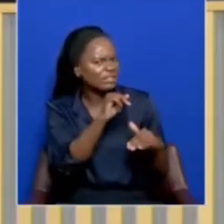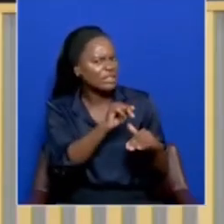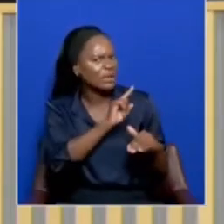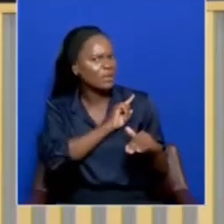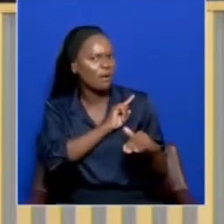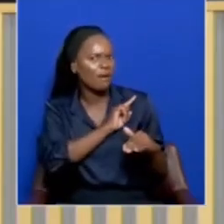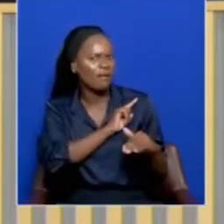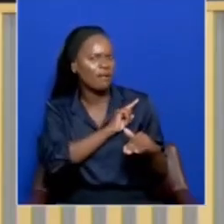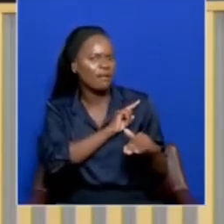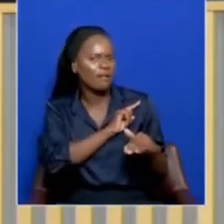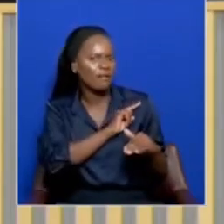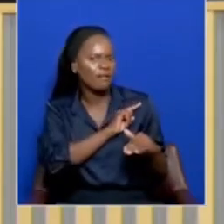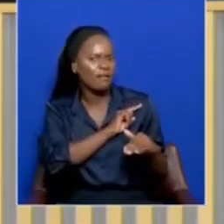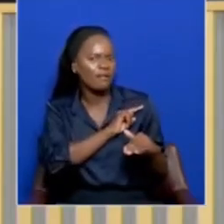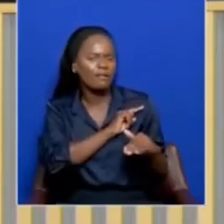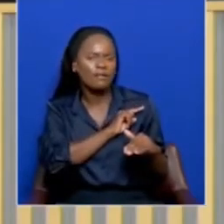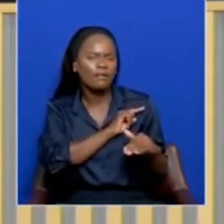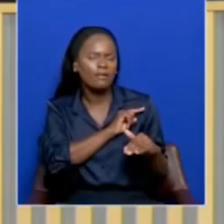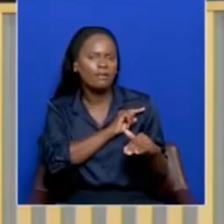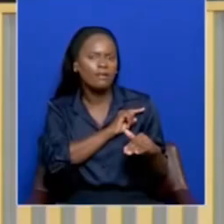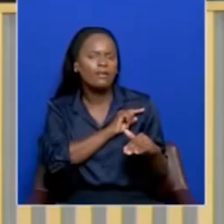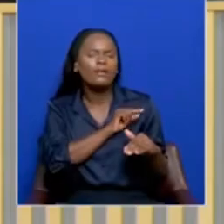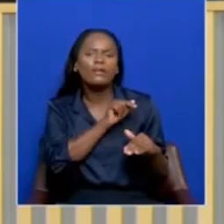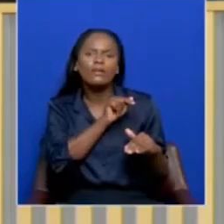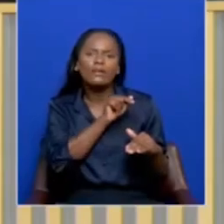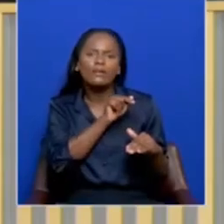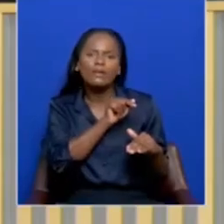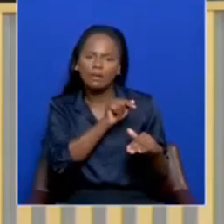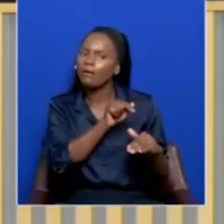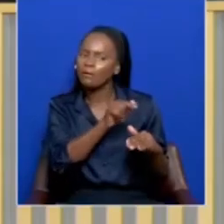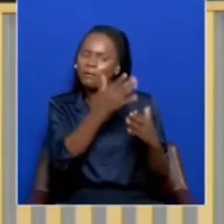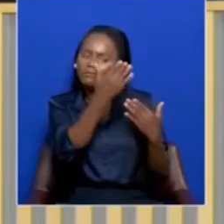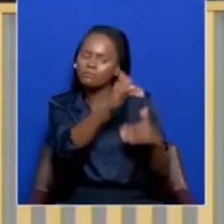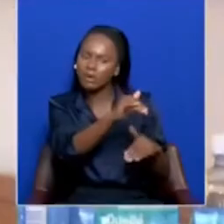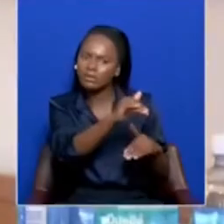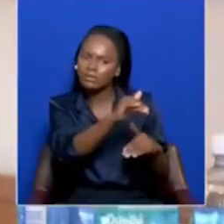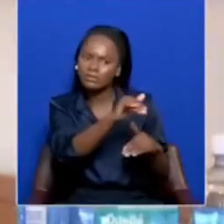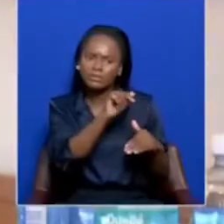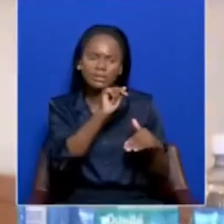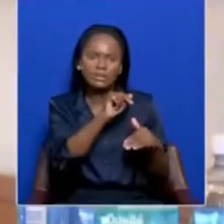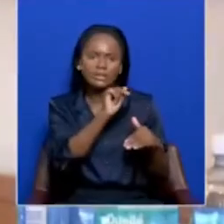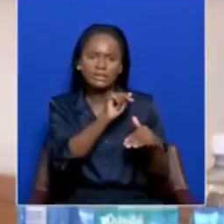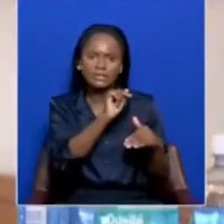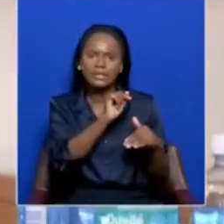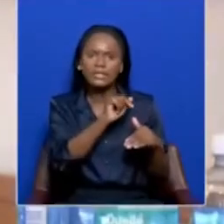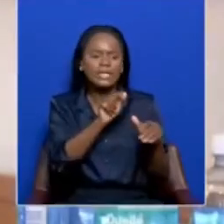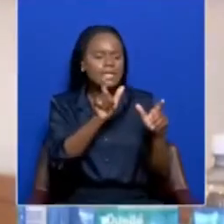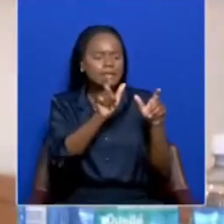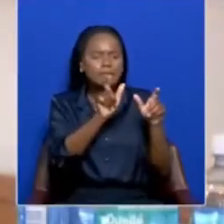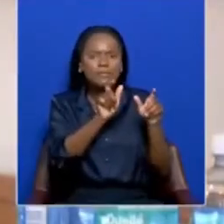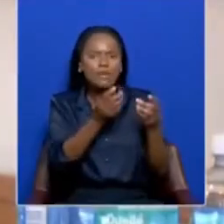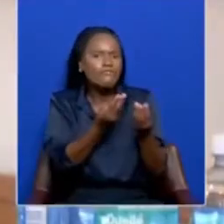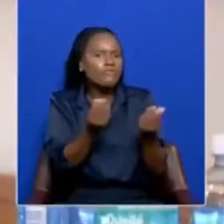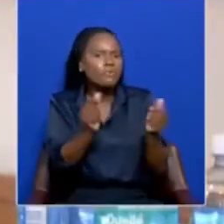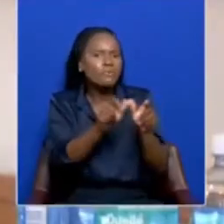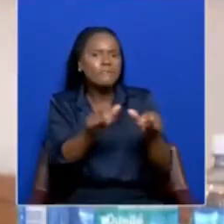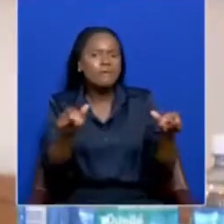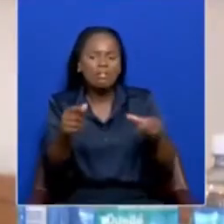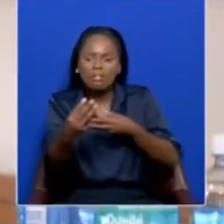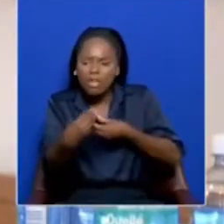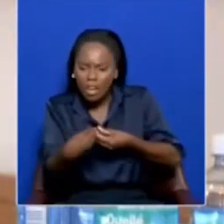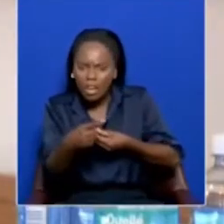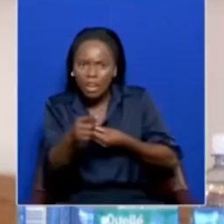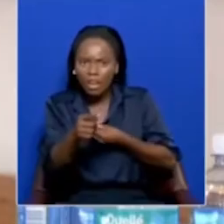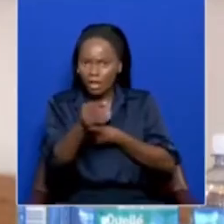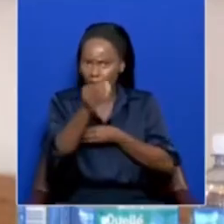circle or in law enforcement, only persons within the Office of the Inspector General of Intelligence had my number. When you